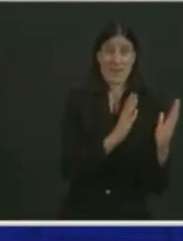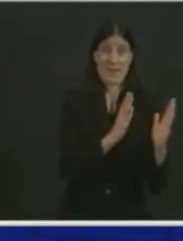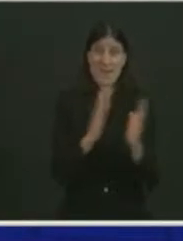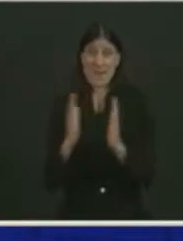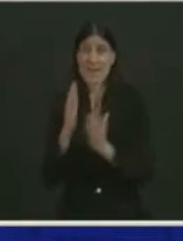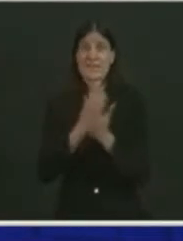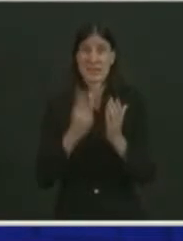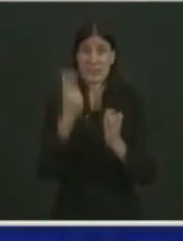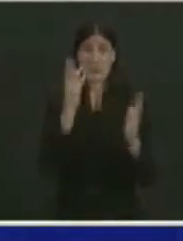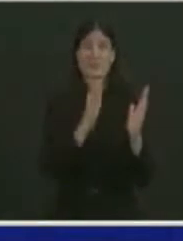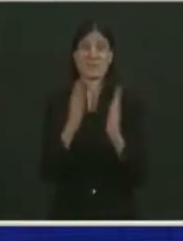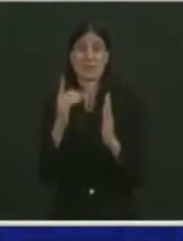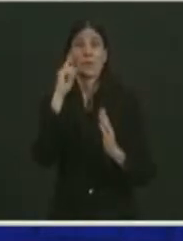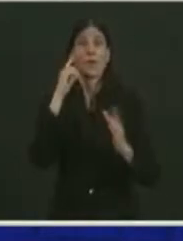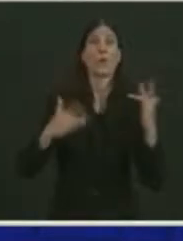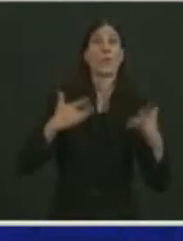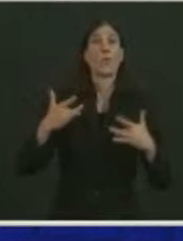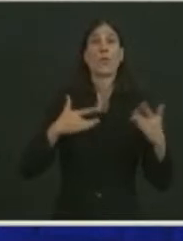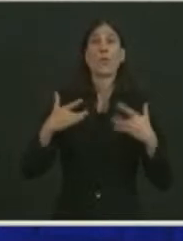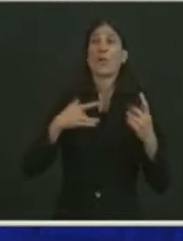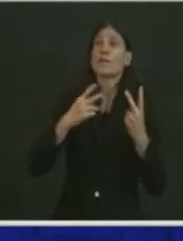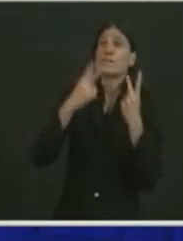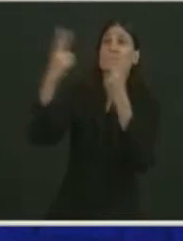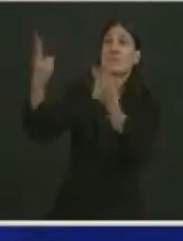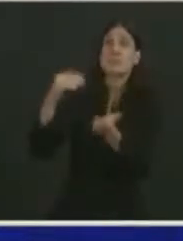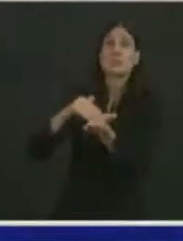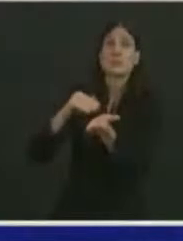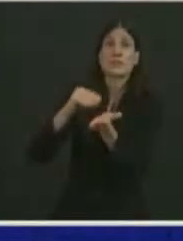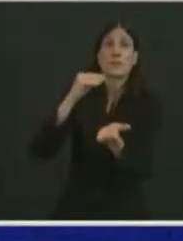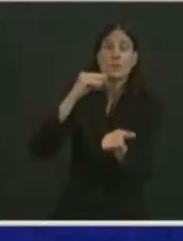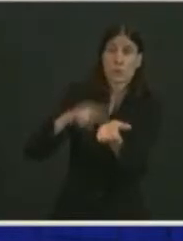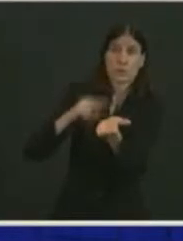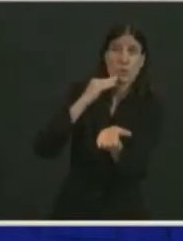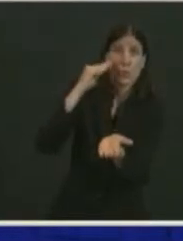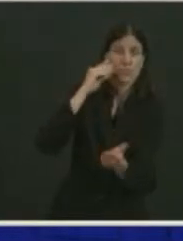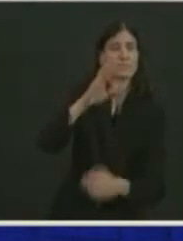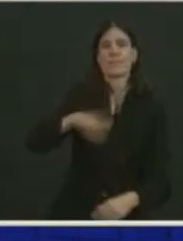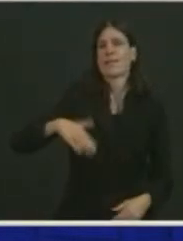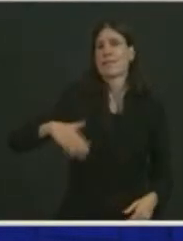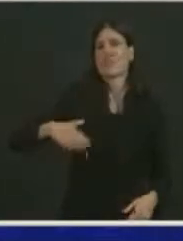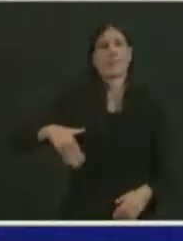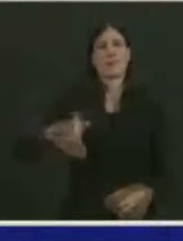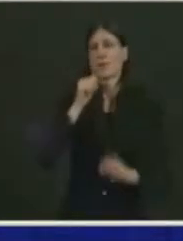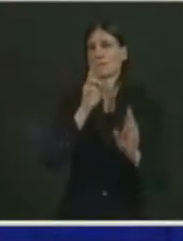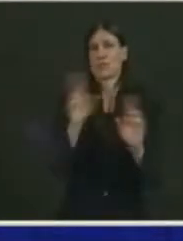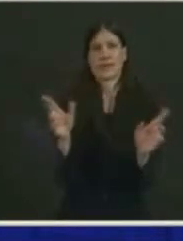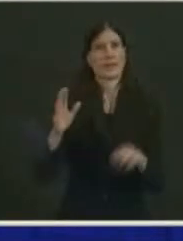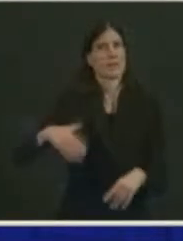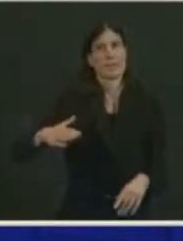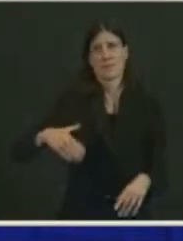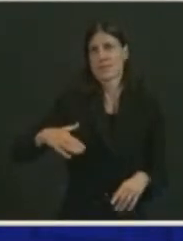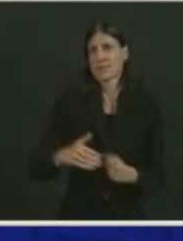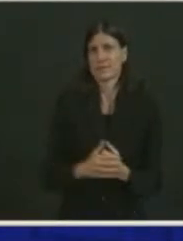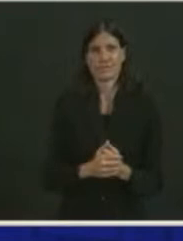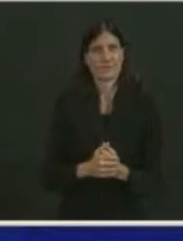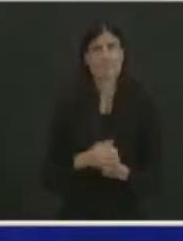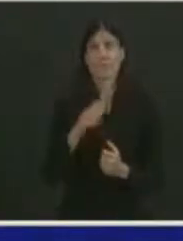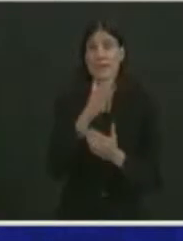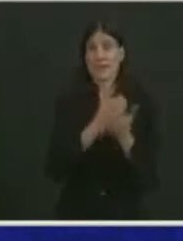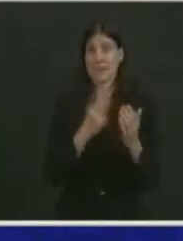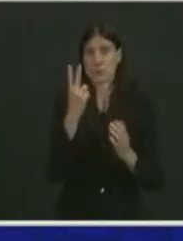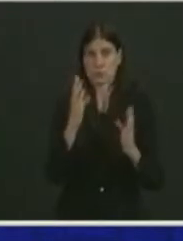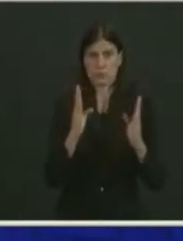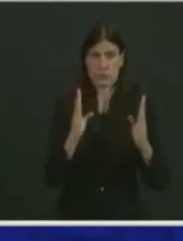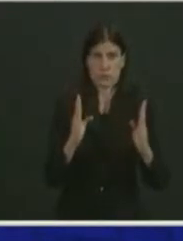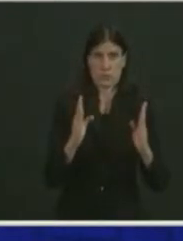and assisted living facilities, but we said that we would use this time to prepare for a thoughtful, careful way